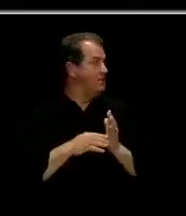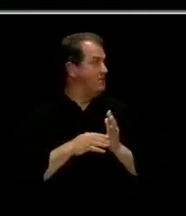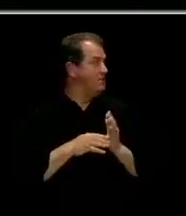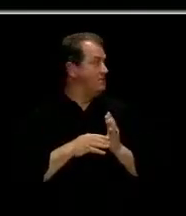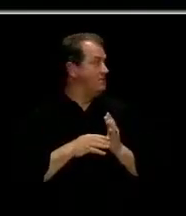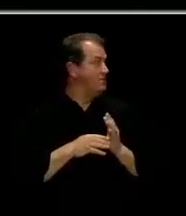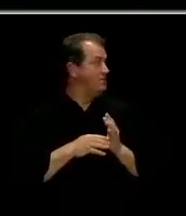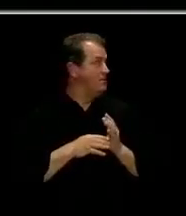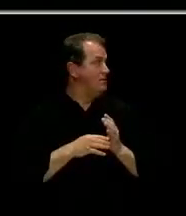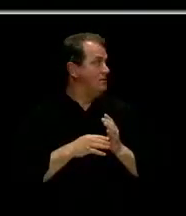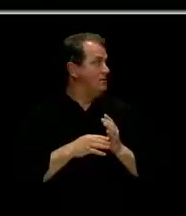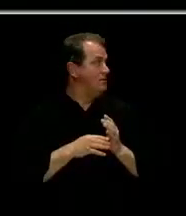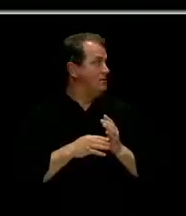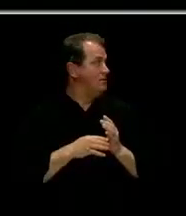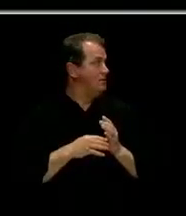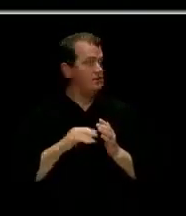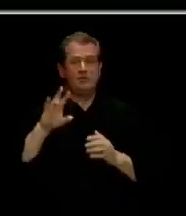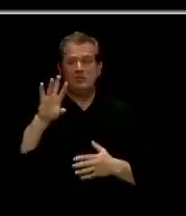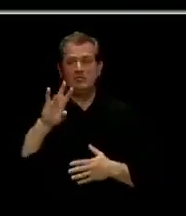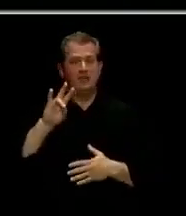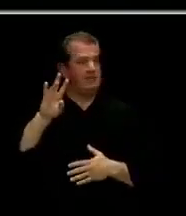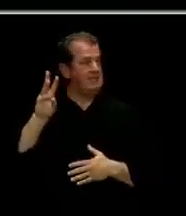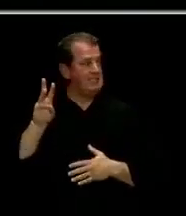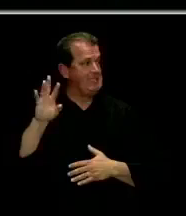You want to hear it again?